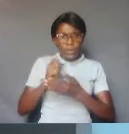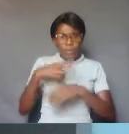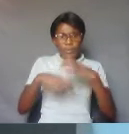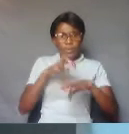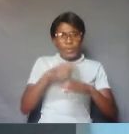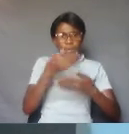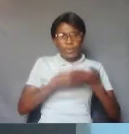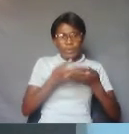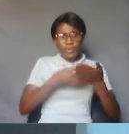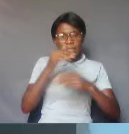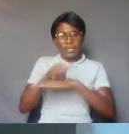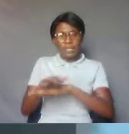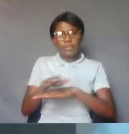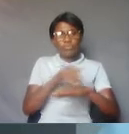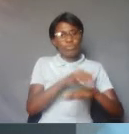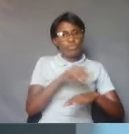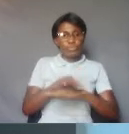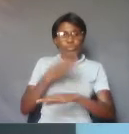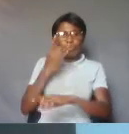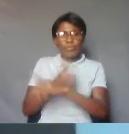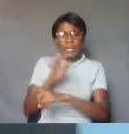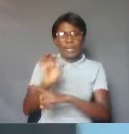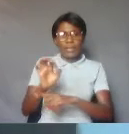sighted saviour. And he's very